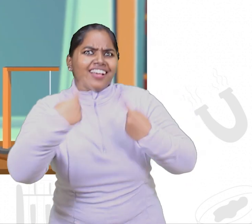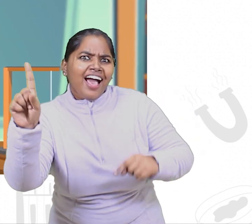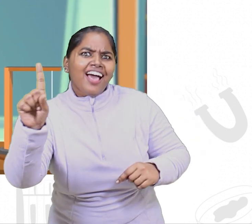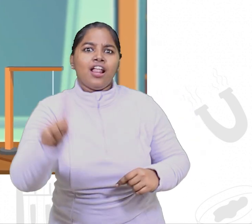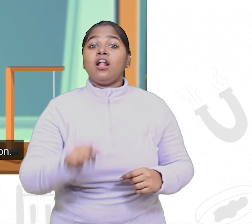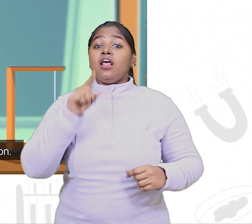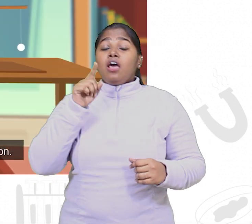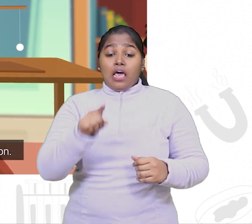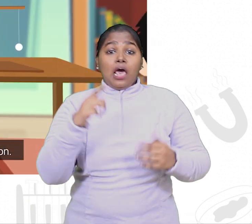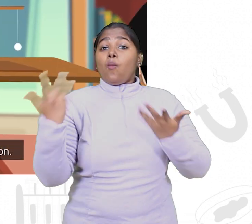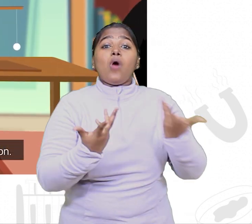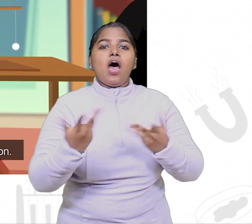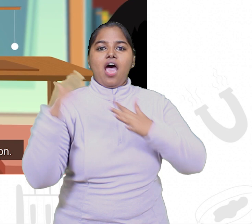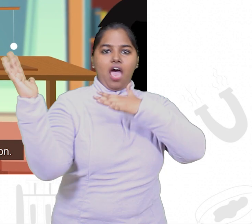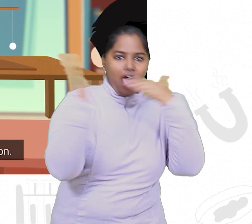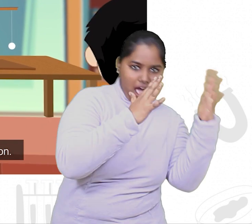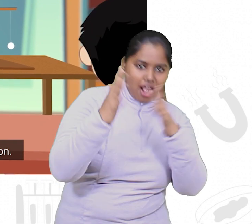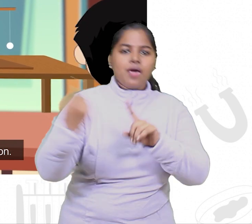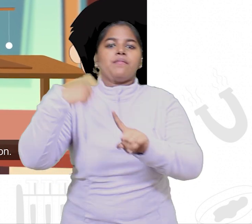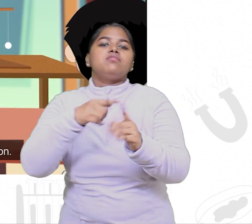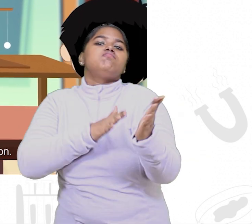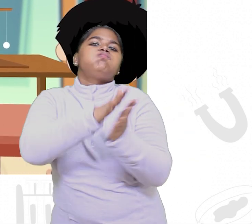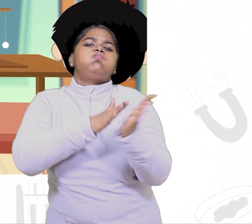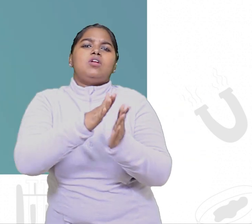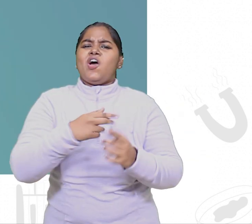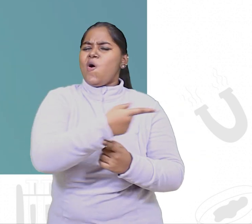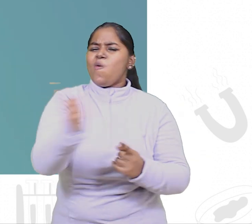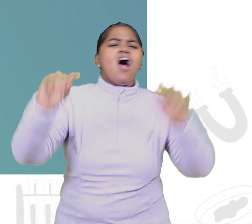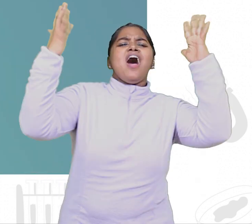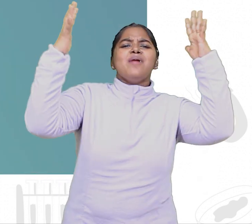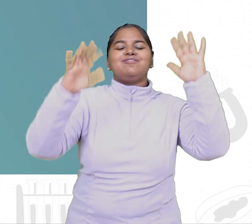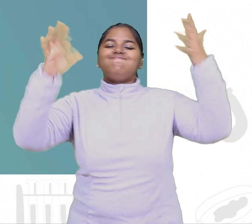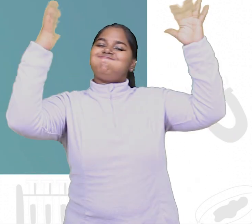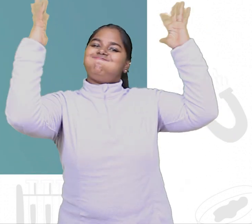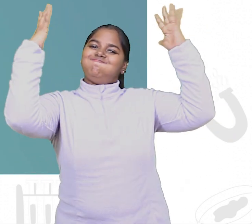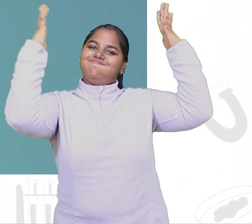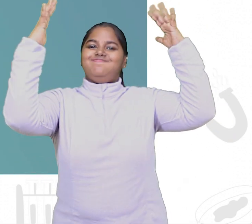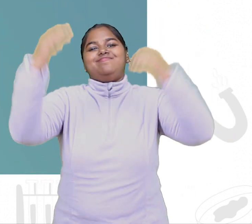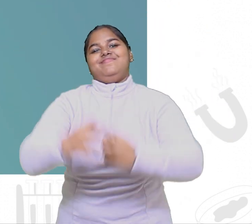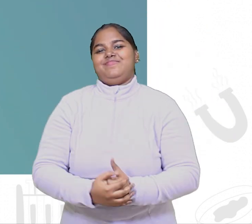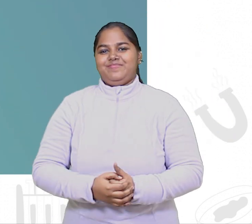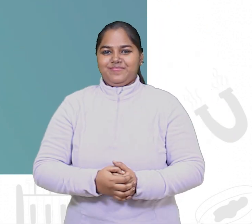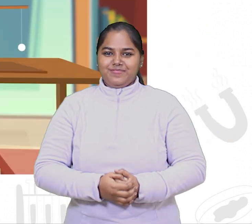right, Monty. That's because of air resistance and friction. Everyone clap for Monty.